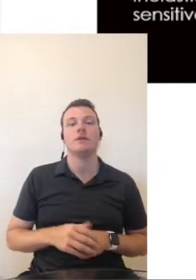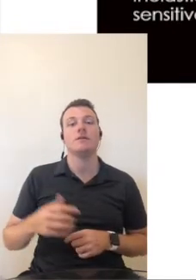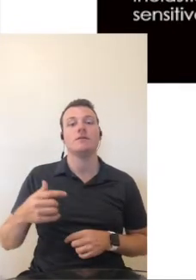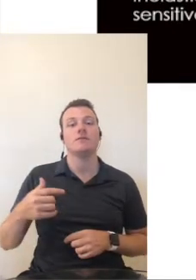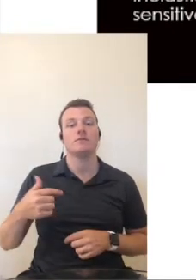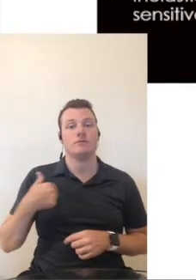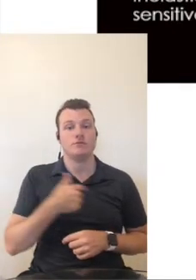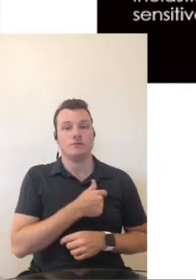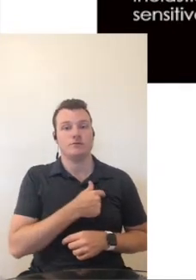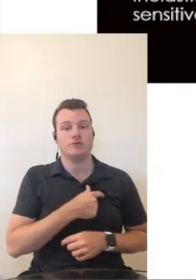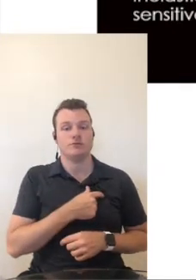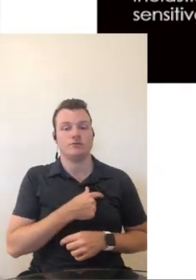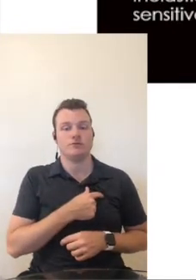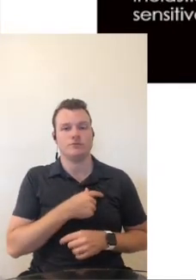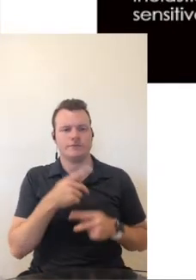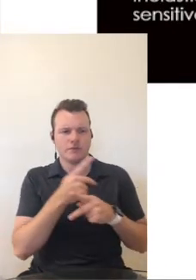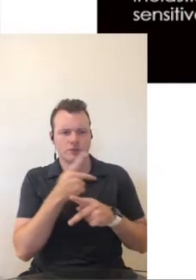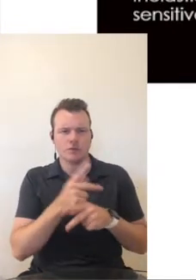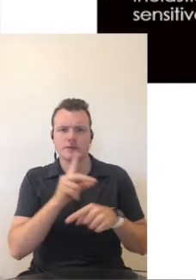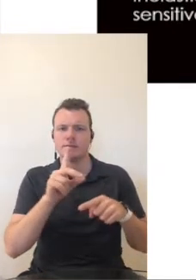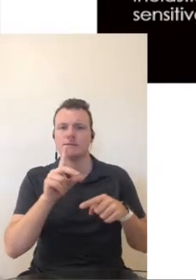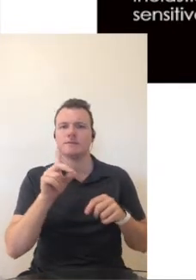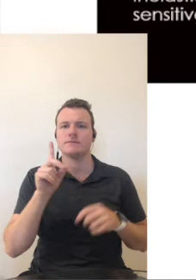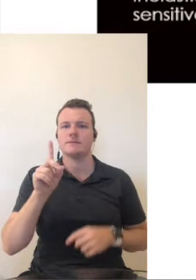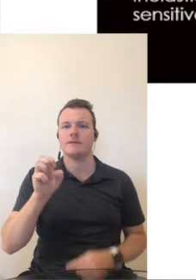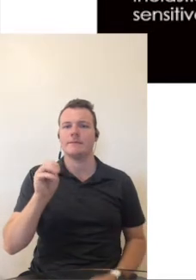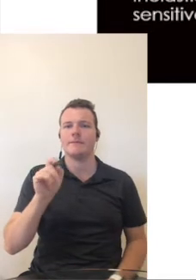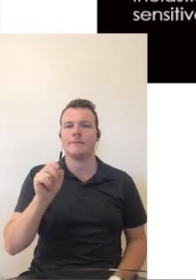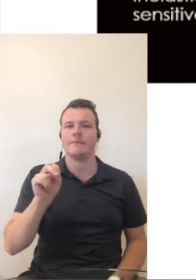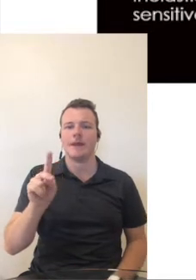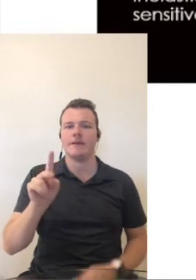calculate the demand function, you have to have data.